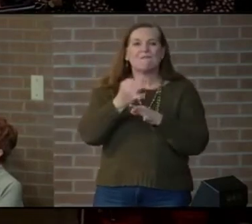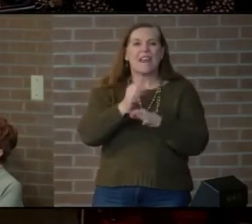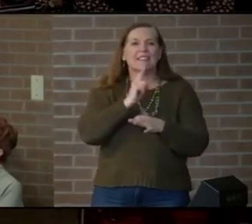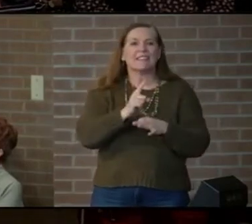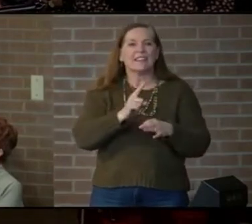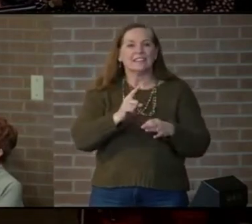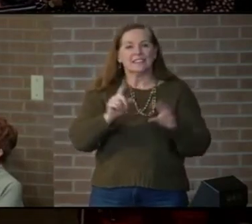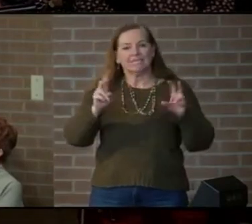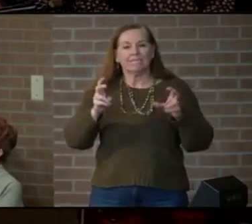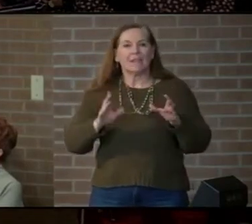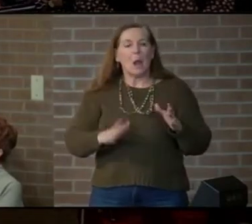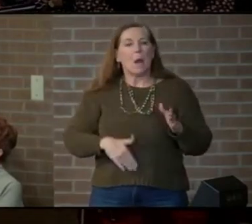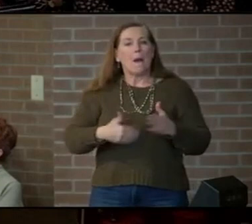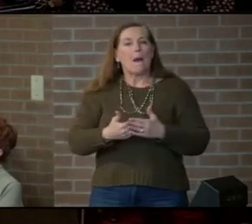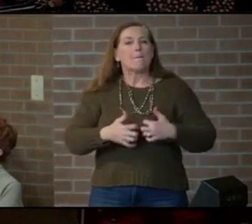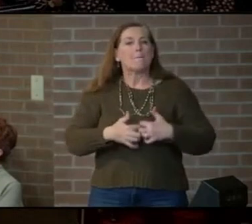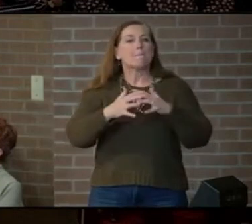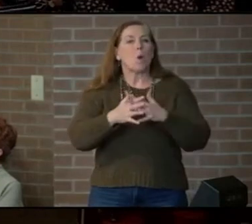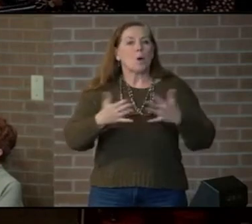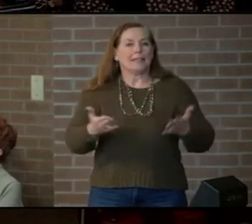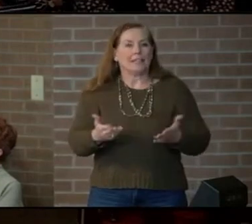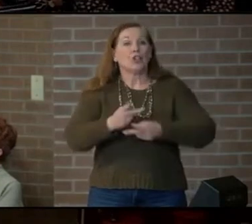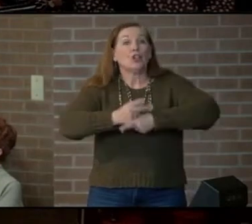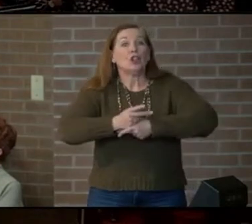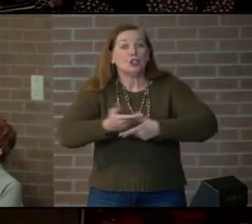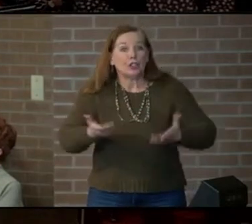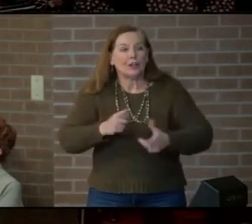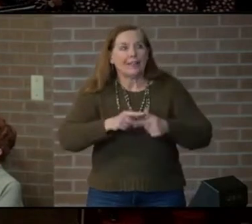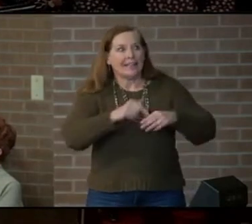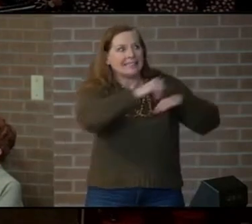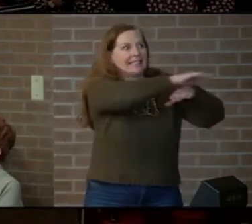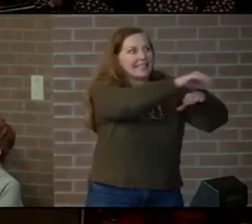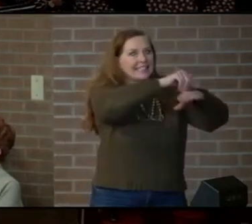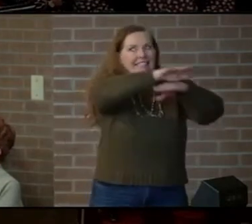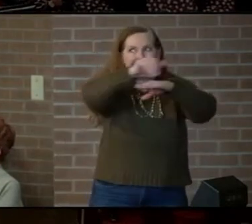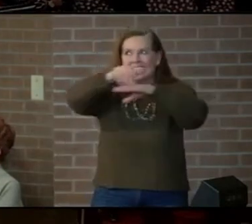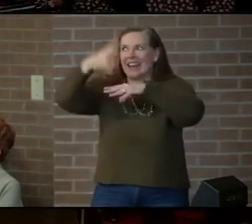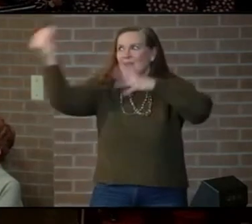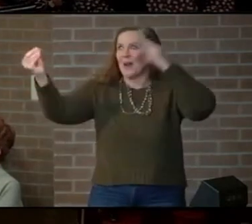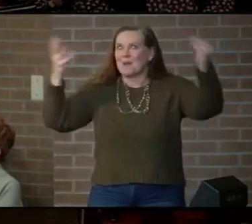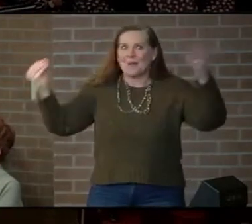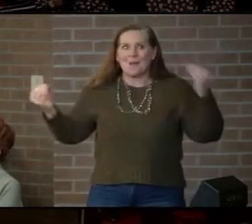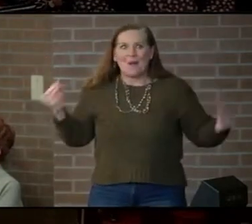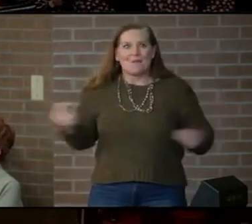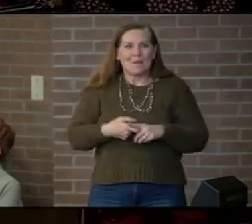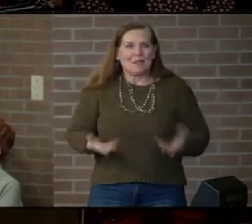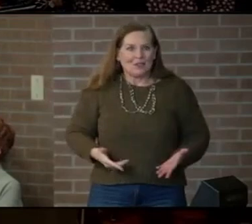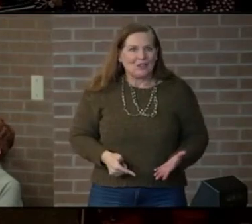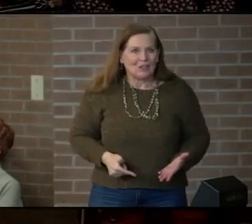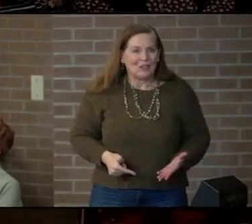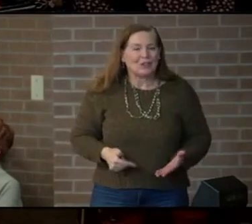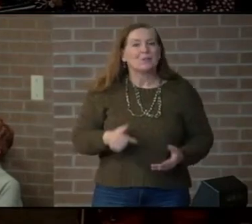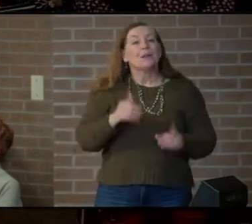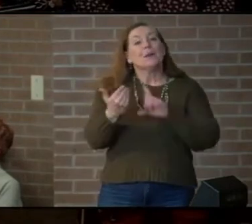born here, it's nurtured here, and then it's sent out from here. And